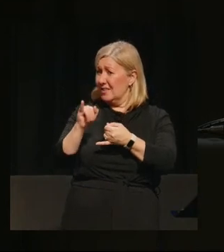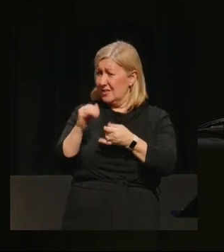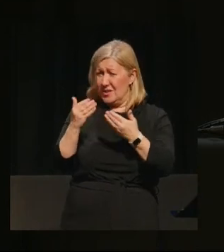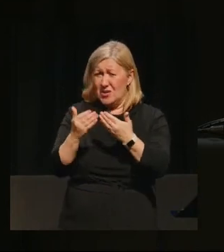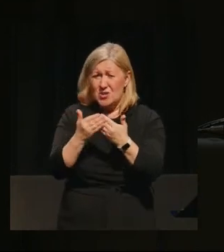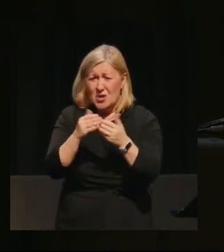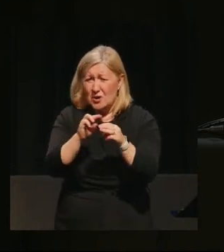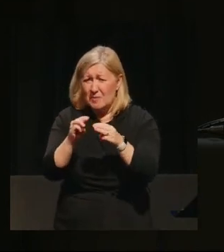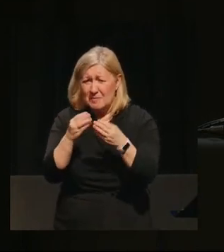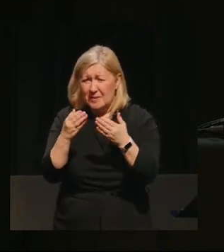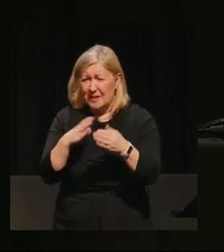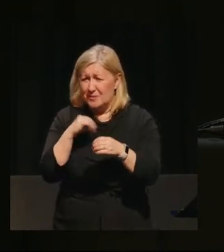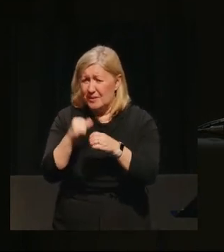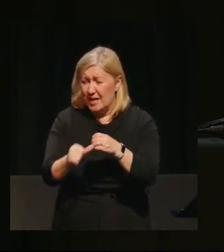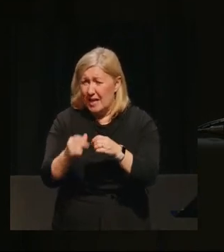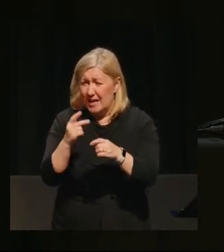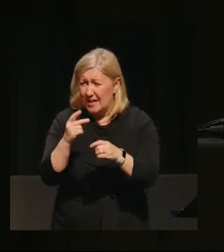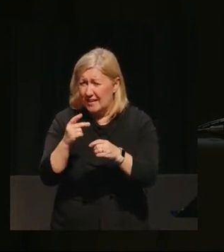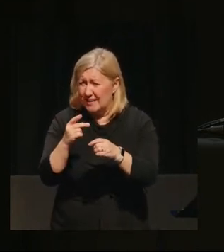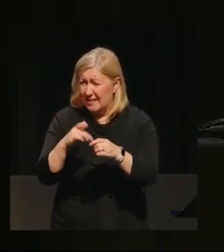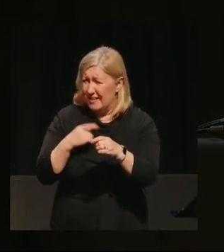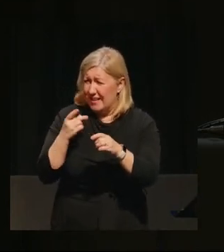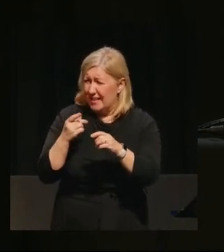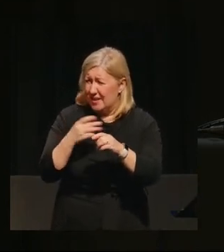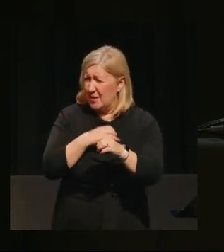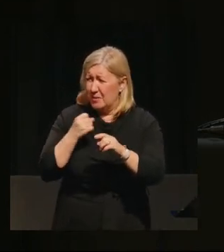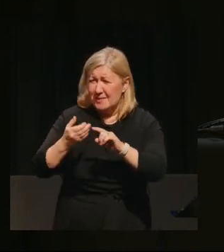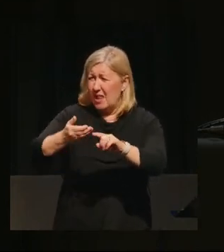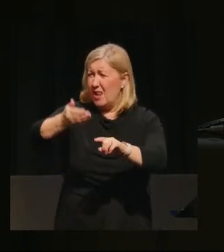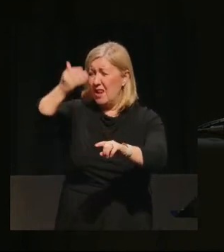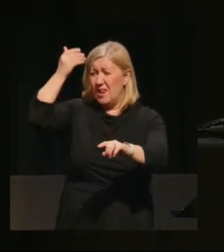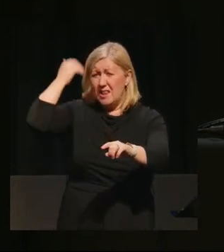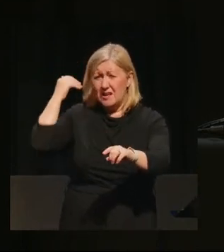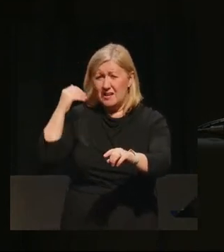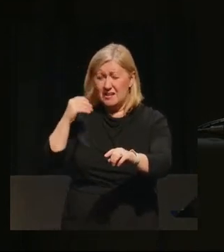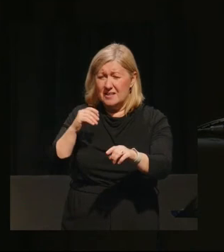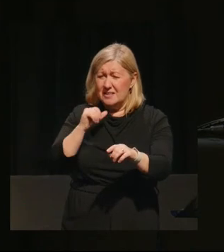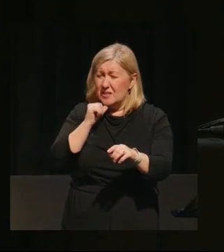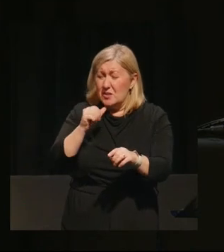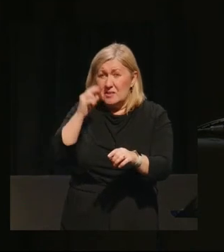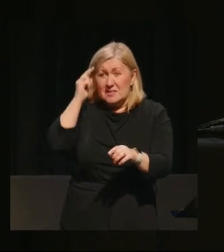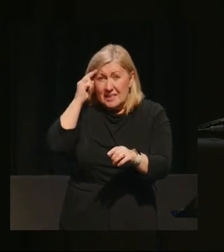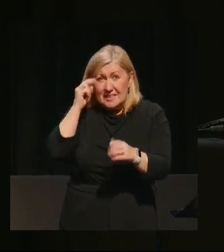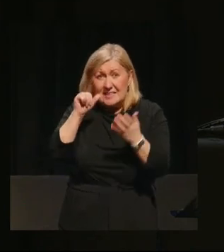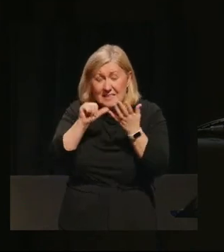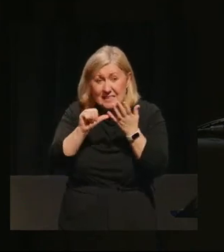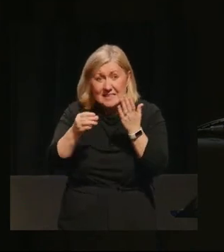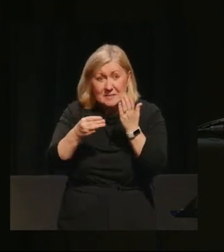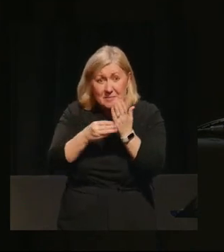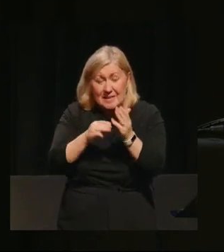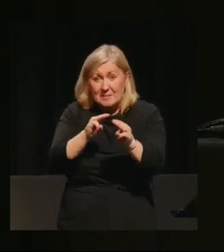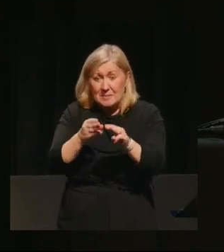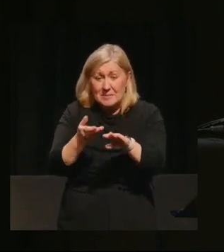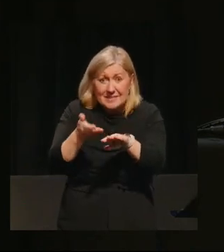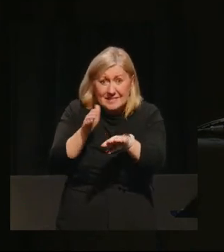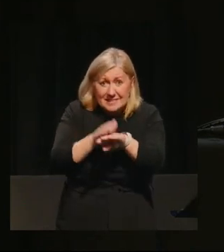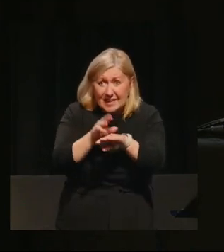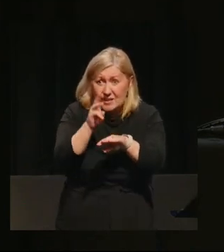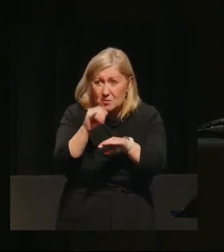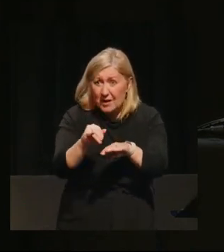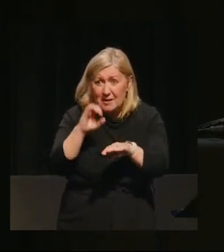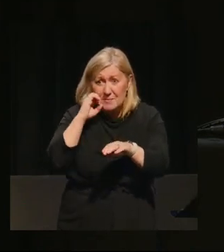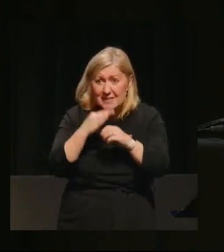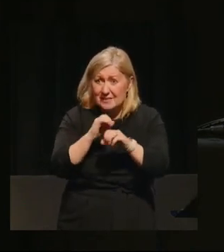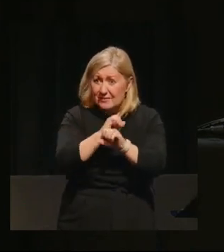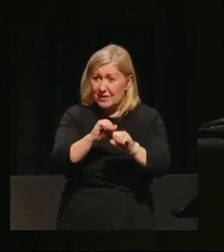the enormity of what happened. 6 million Jews murdered because of their faith, more than the population of